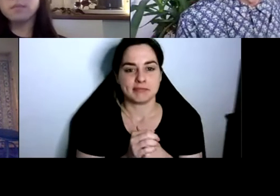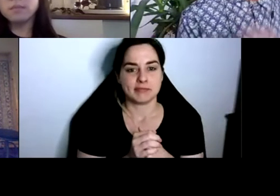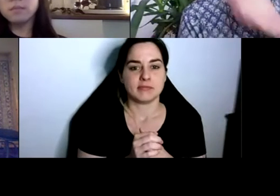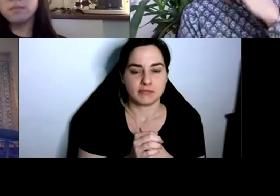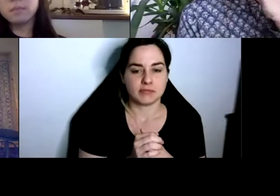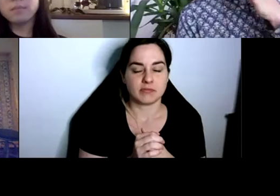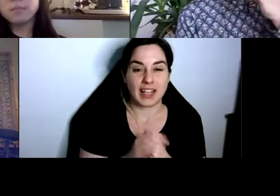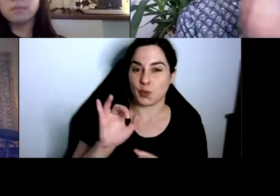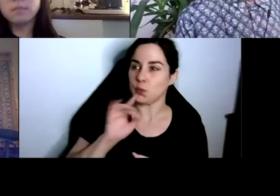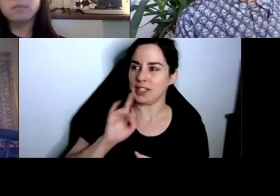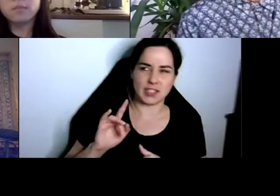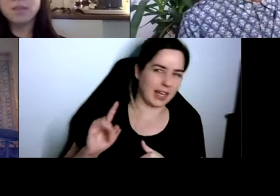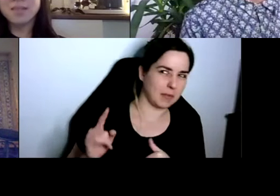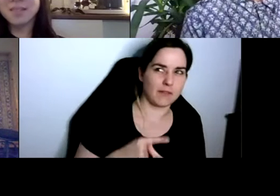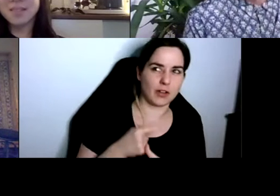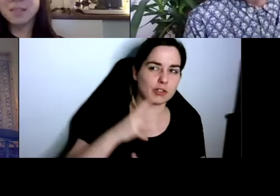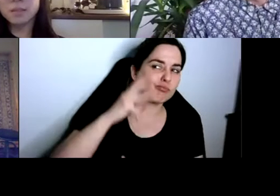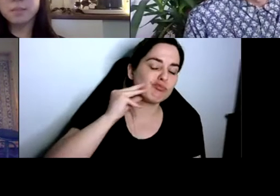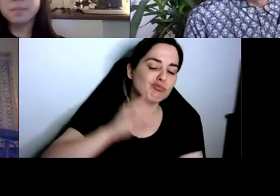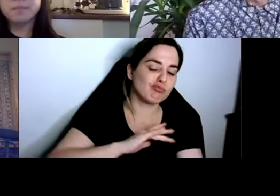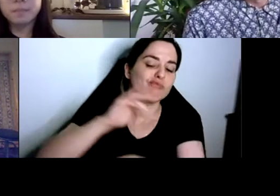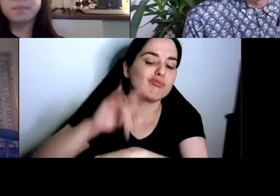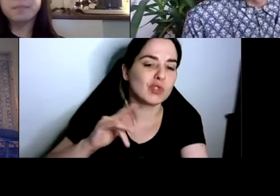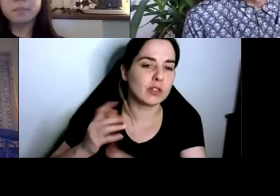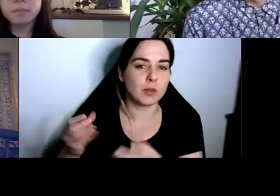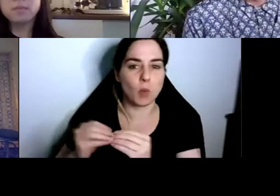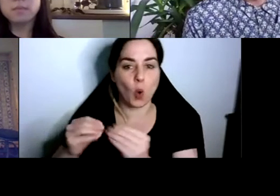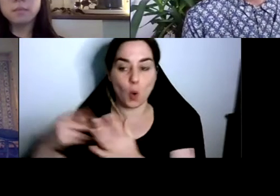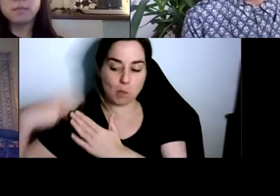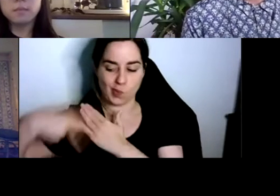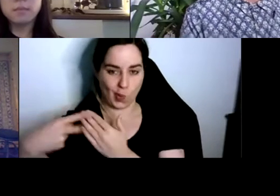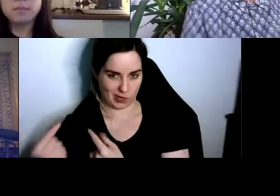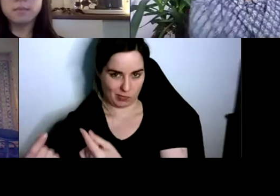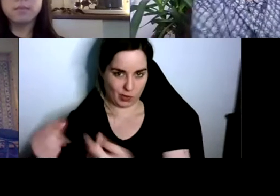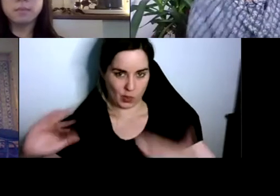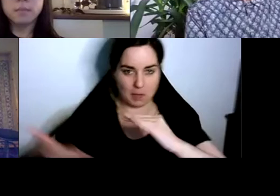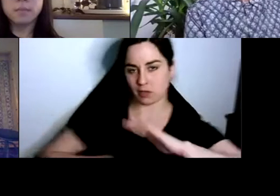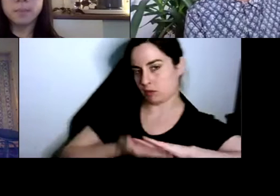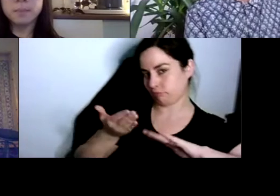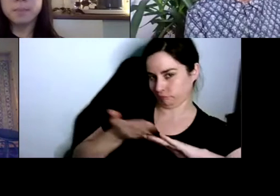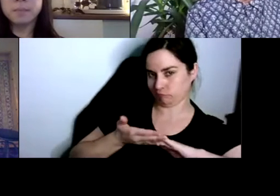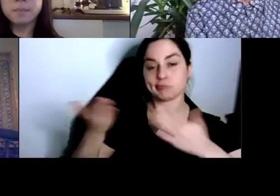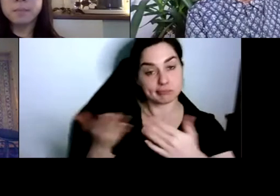foray into the programming side rather than the operations side of this sort of work.